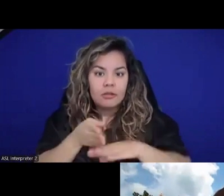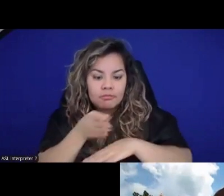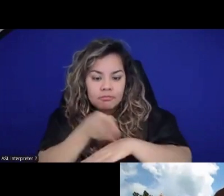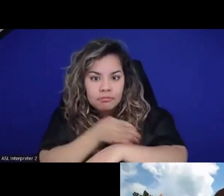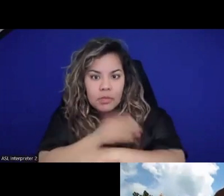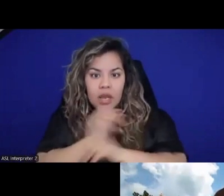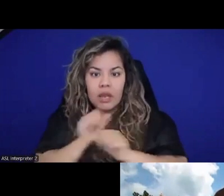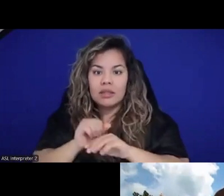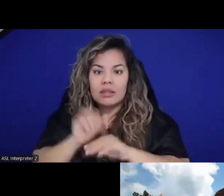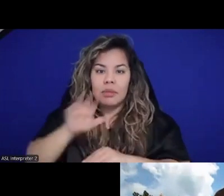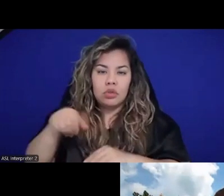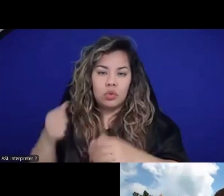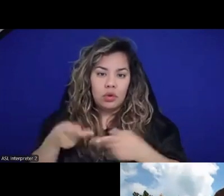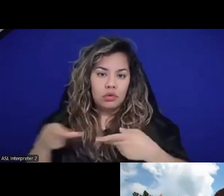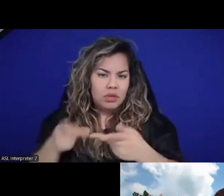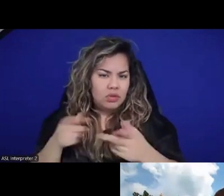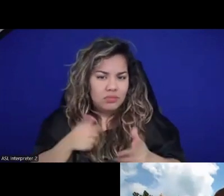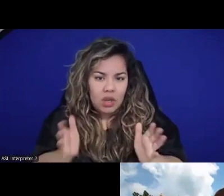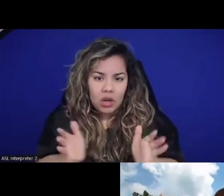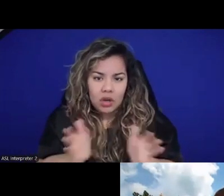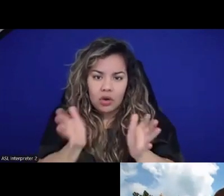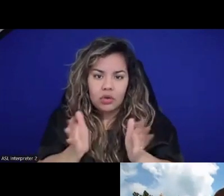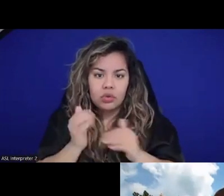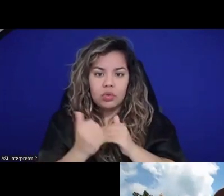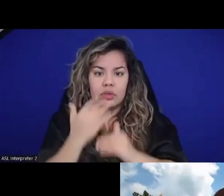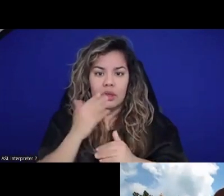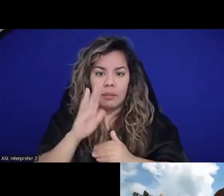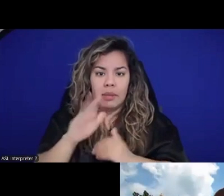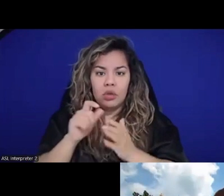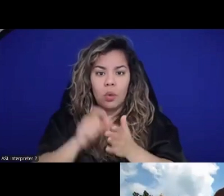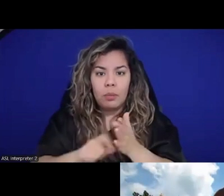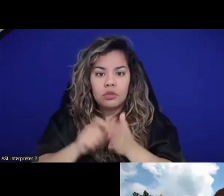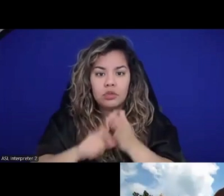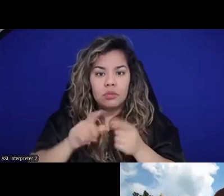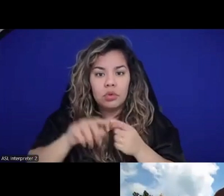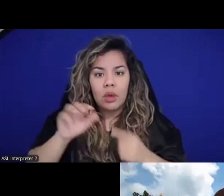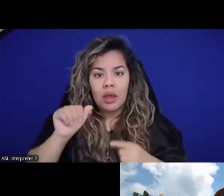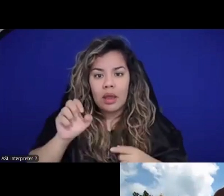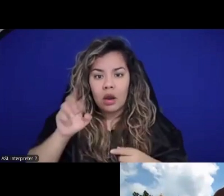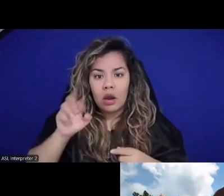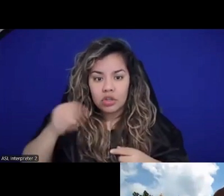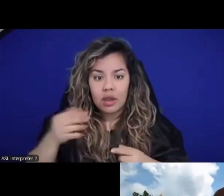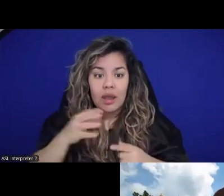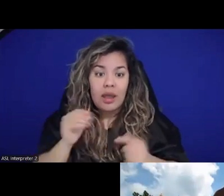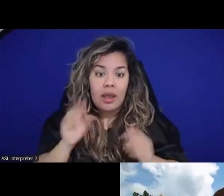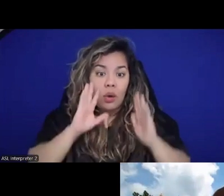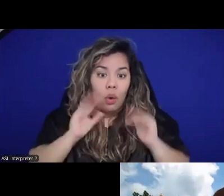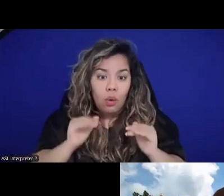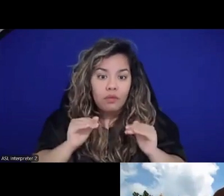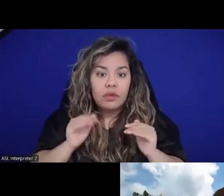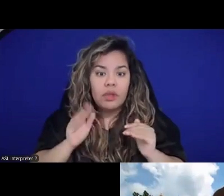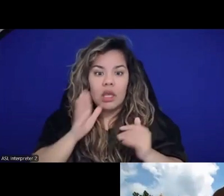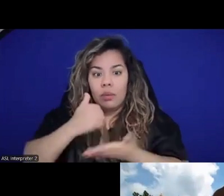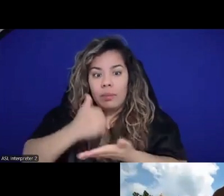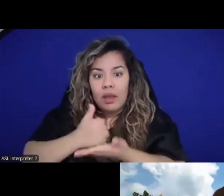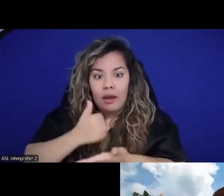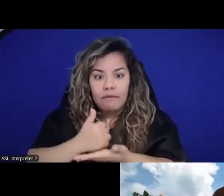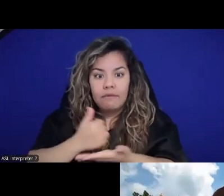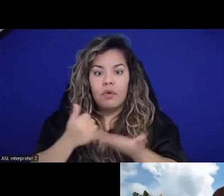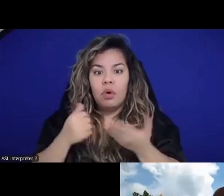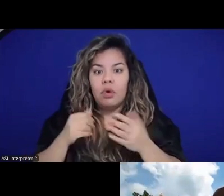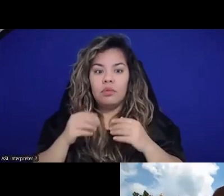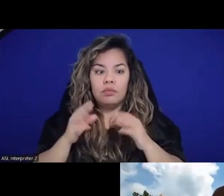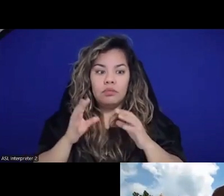submit your manuscript to AERJ, and hopefully a webinar like this will be helpful. We also plan to do